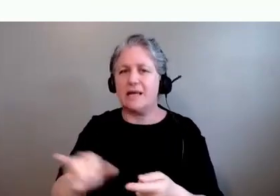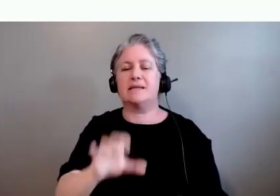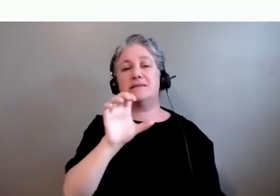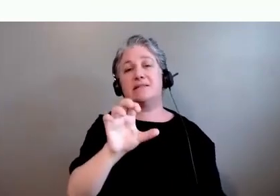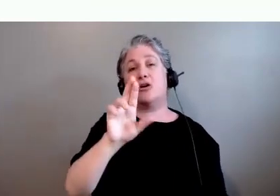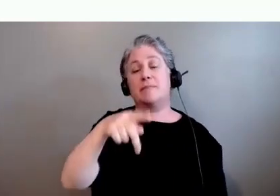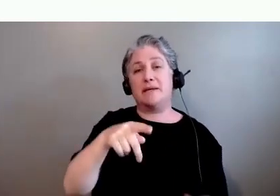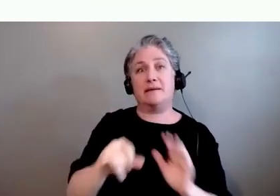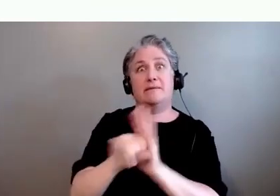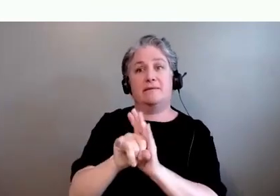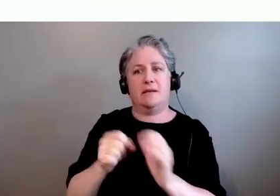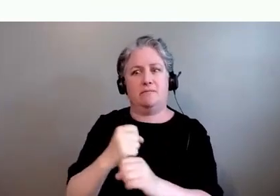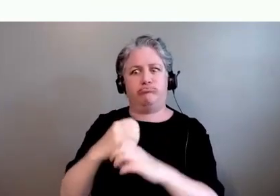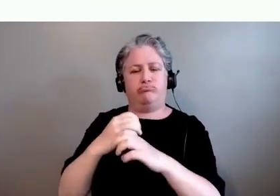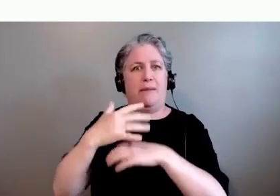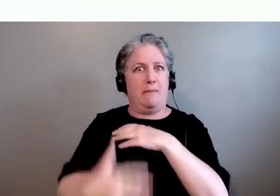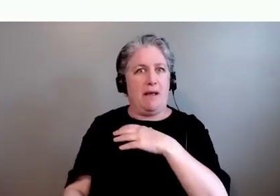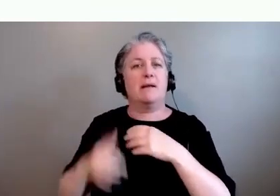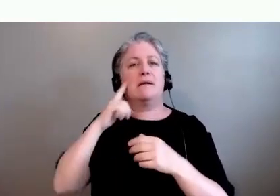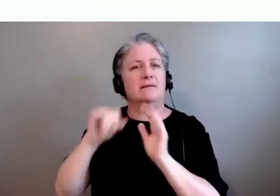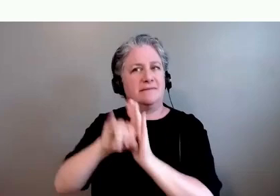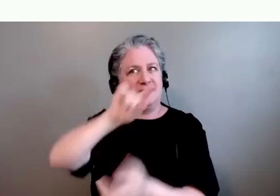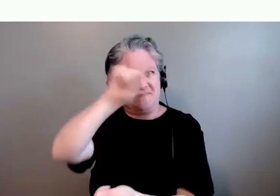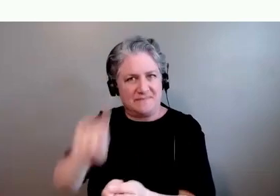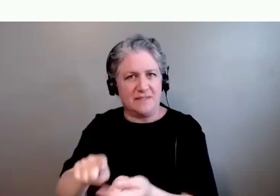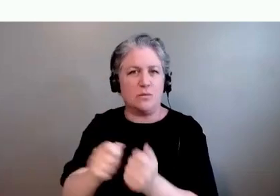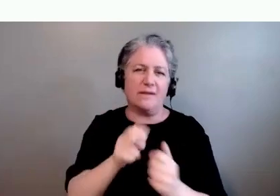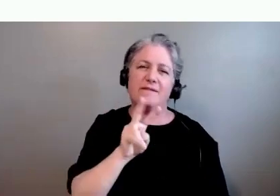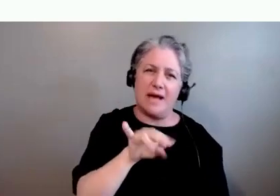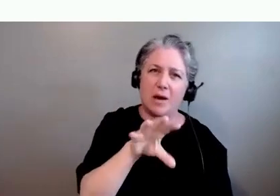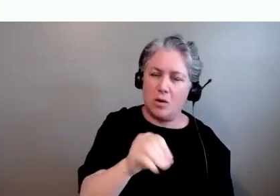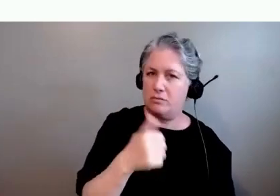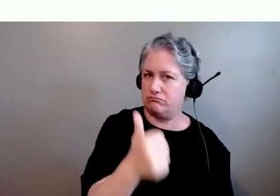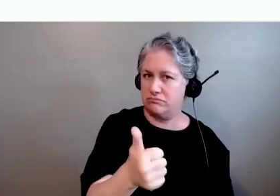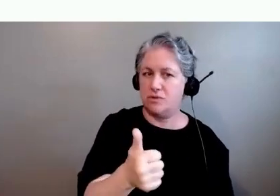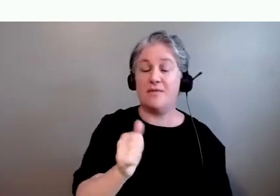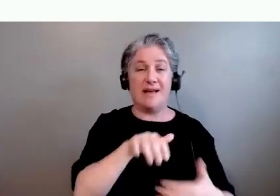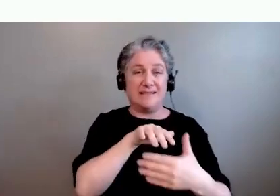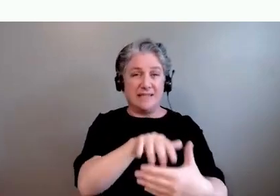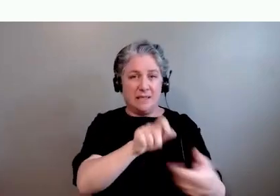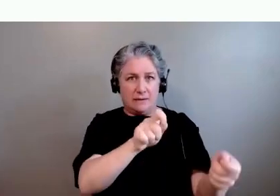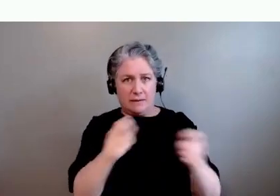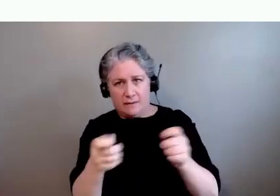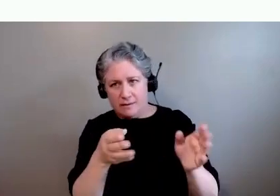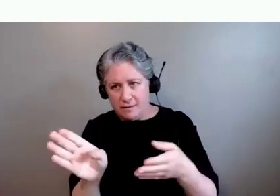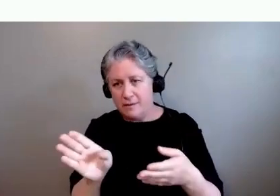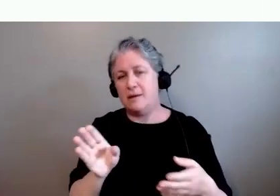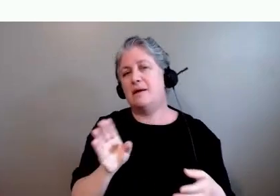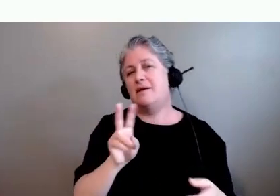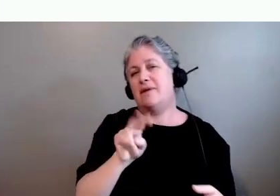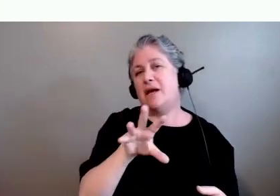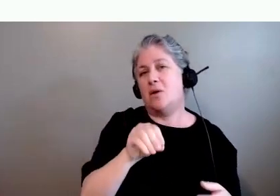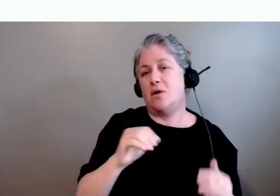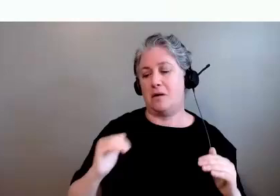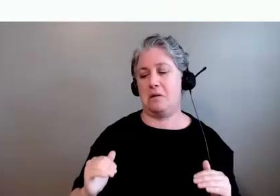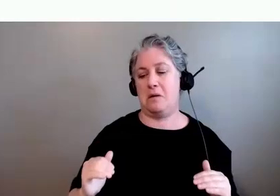blood. So with that study, we've shifted the evidence a little bit for the use of vancomycin for IBD PSC from sort of the